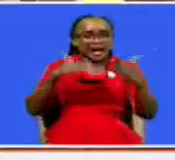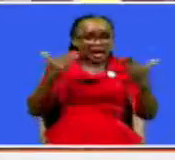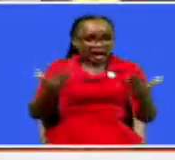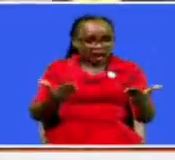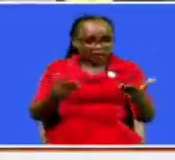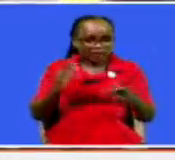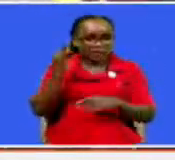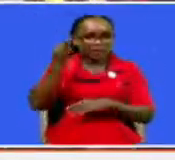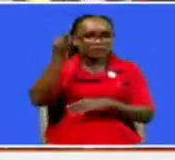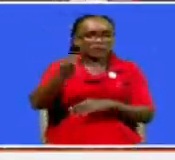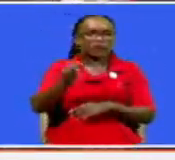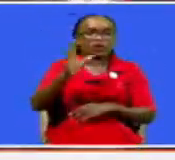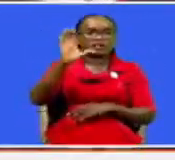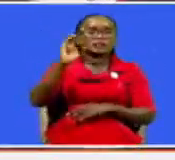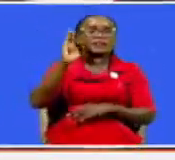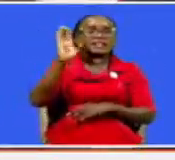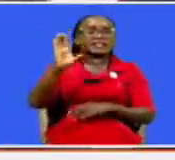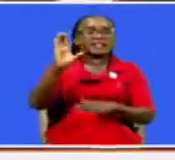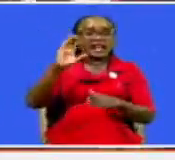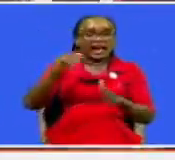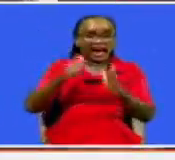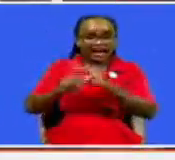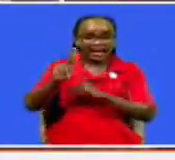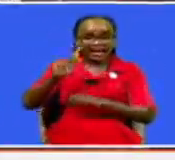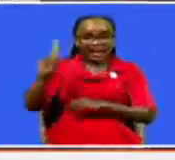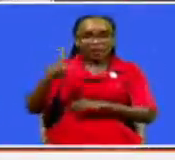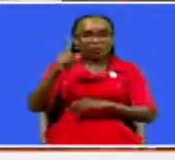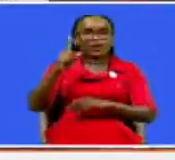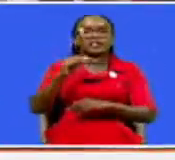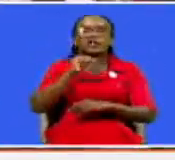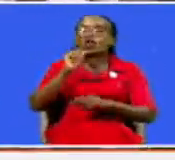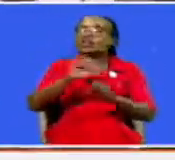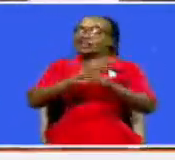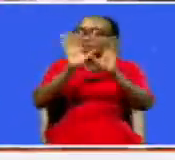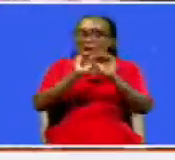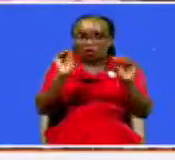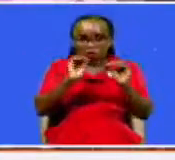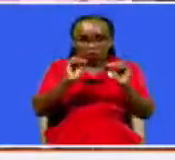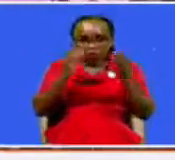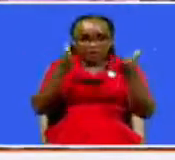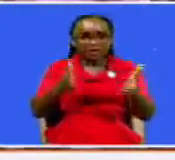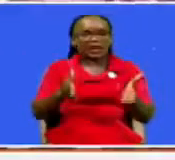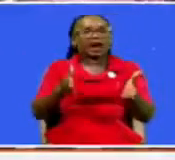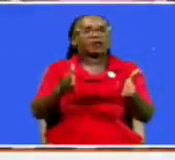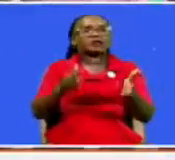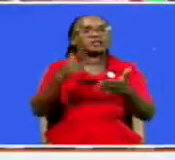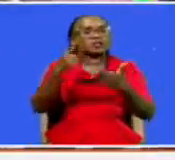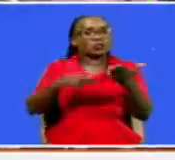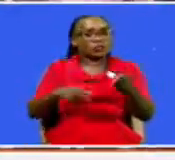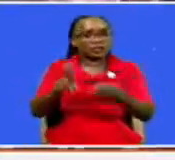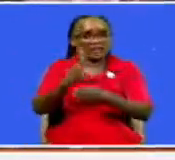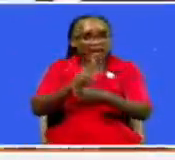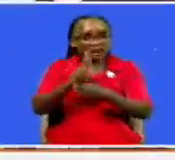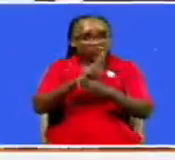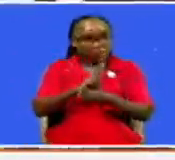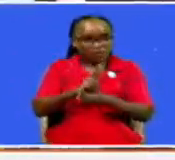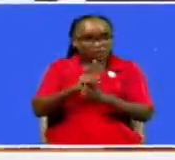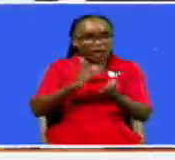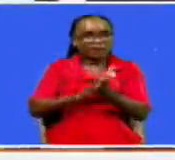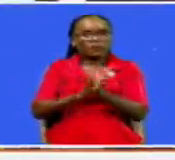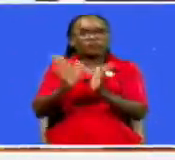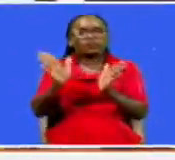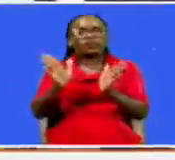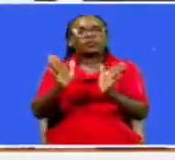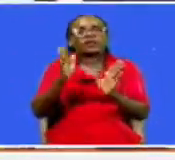with the future of CBC under Kenya Kwanza government not yet clear, it is now emerging that views to be collected through